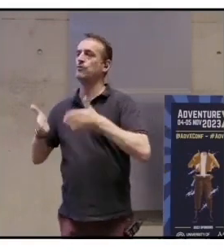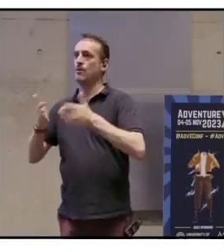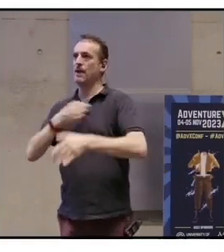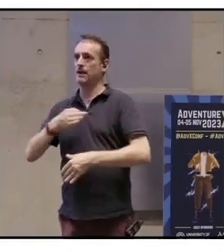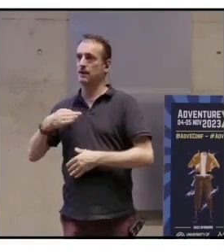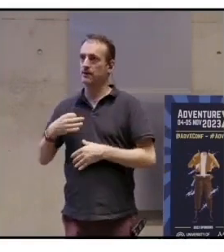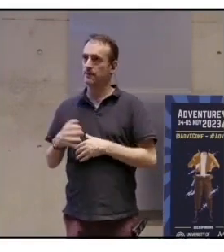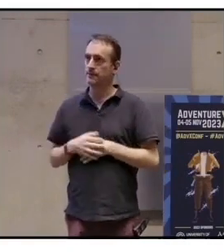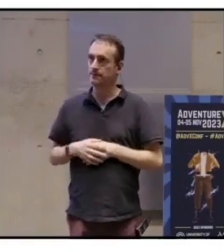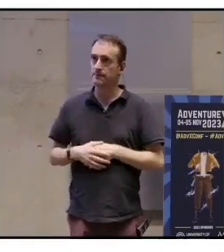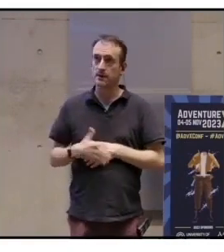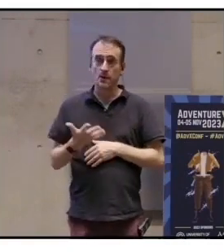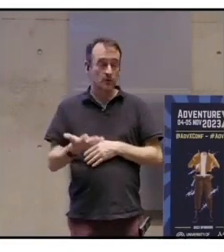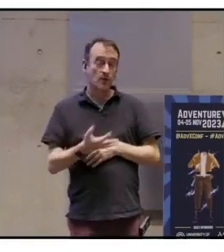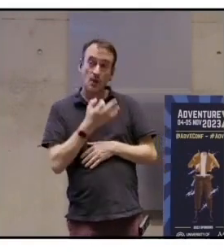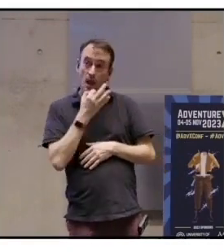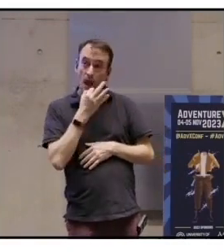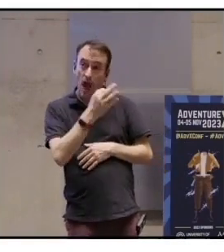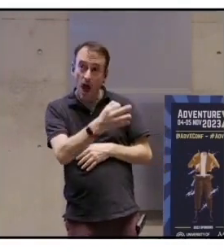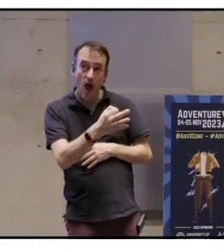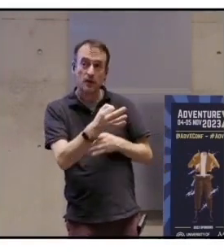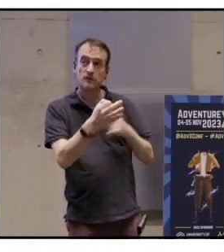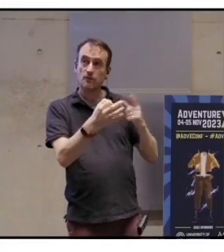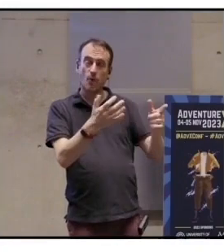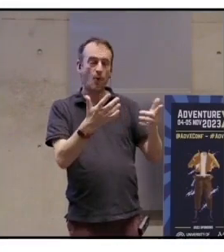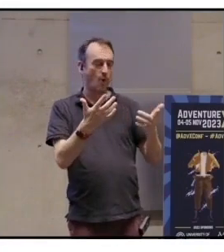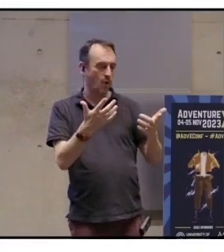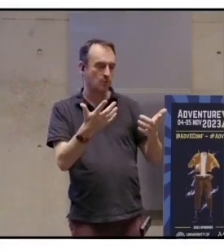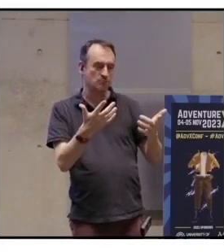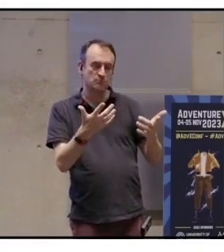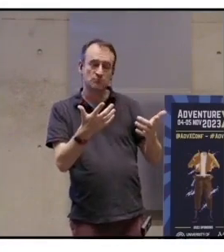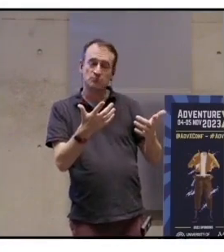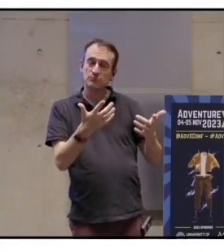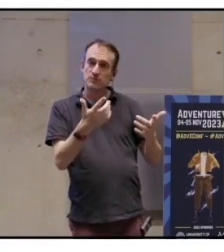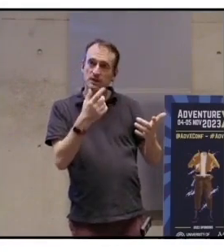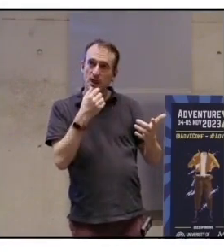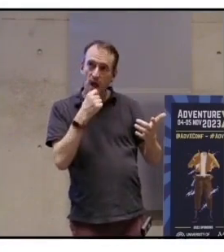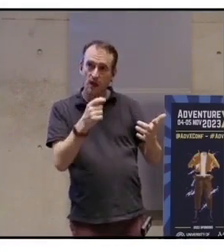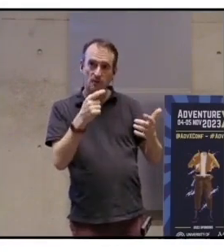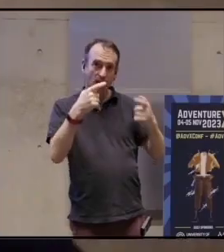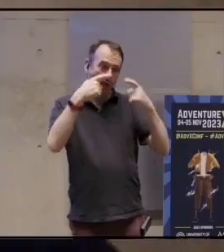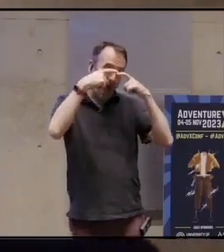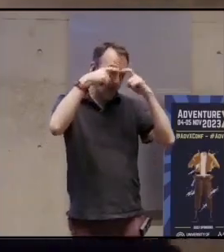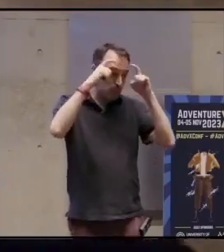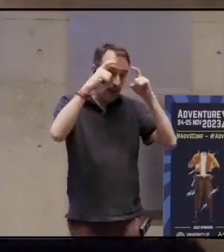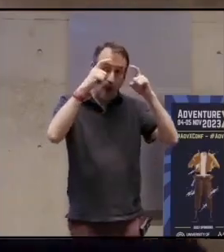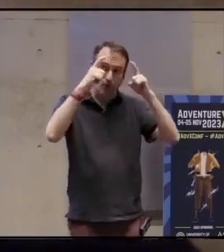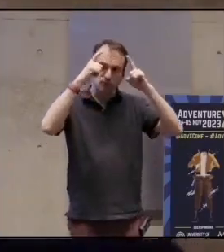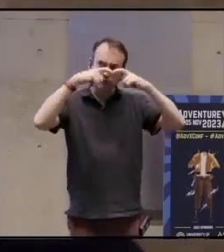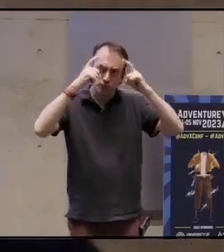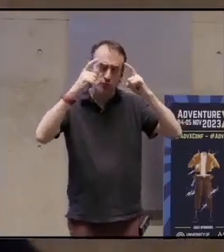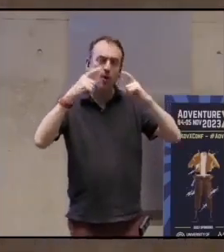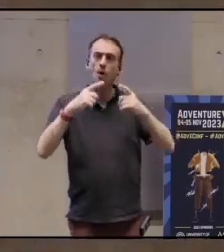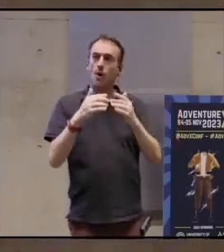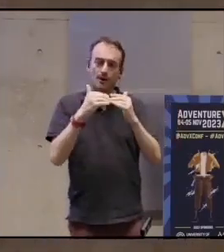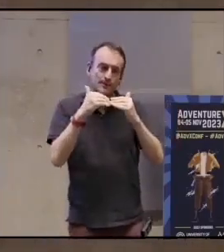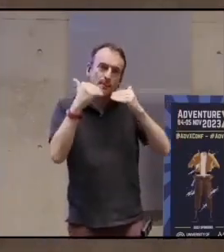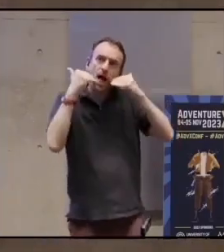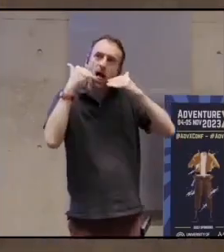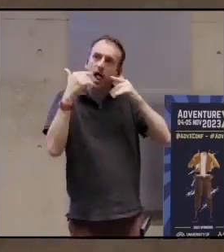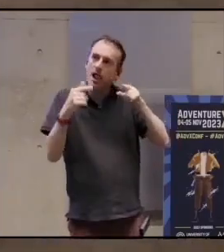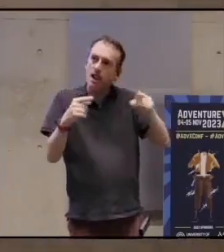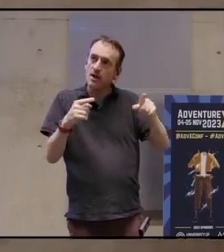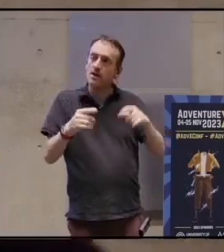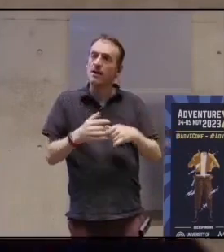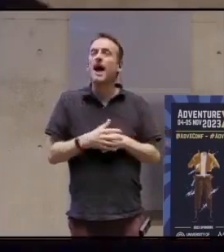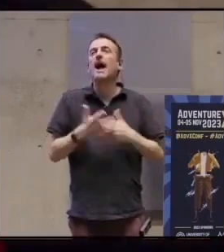eyebrows, a big smile. I'm exaggerating a little, but they do come through. So ask them to make the facial expression